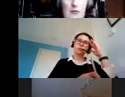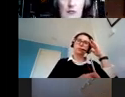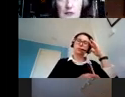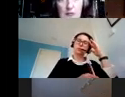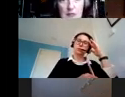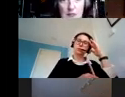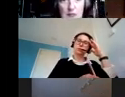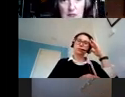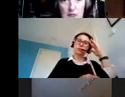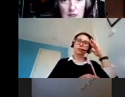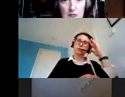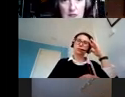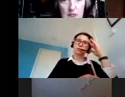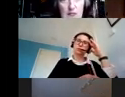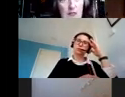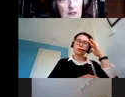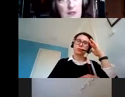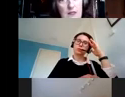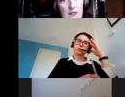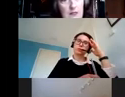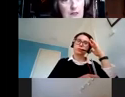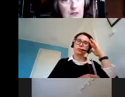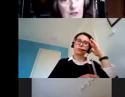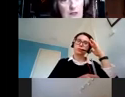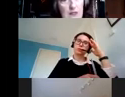have correctly highlighted